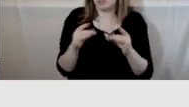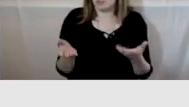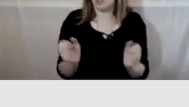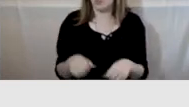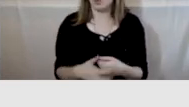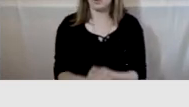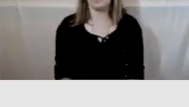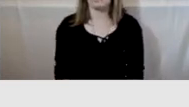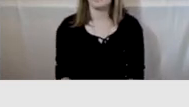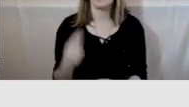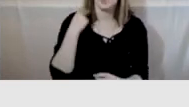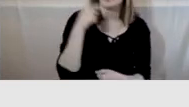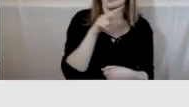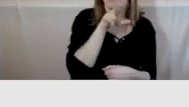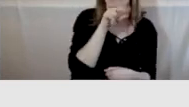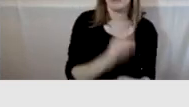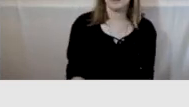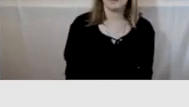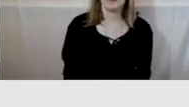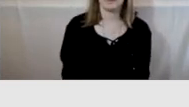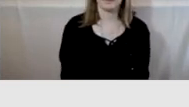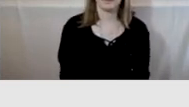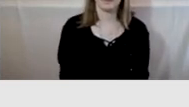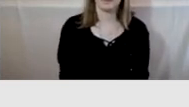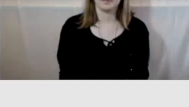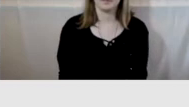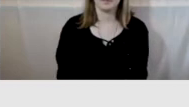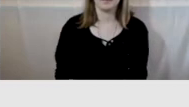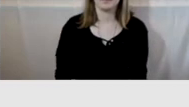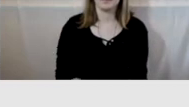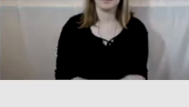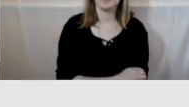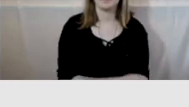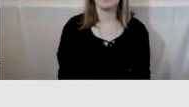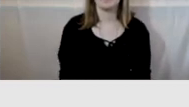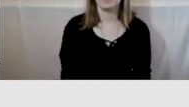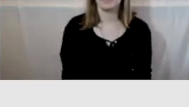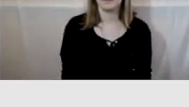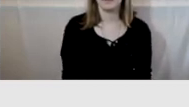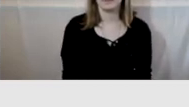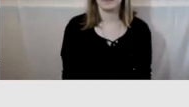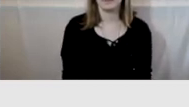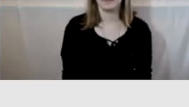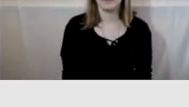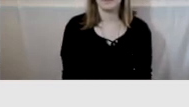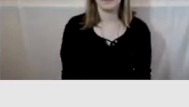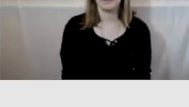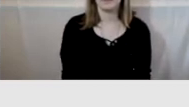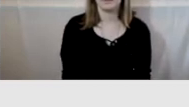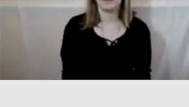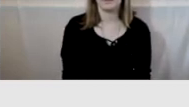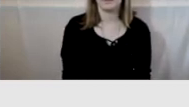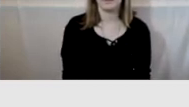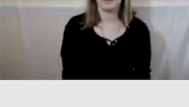And when we are talking for the subjects that students can choose, we had some opinions, different